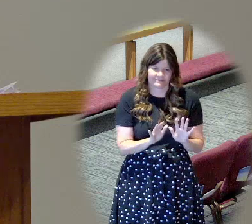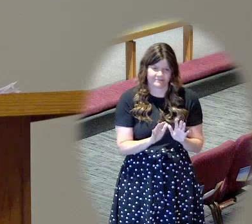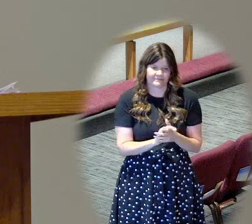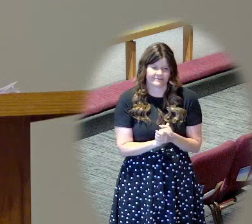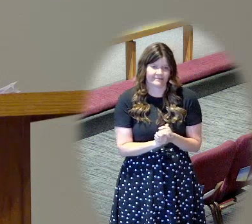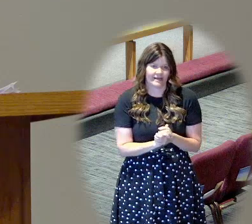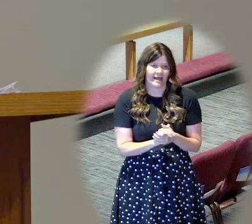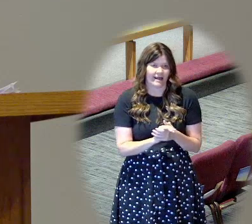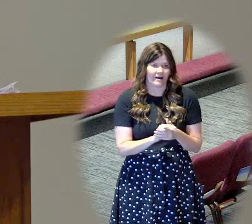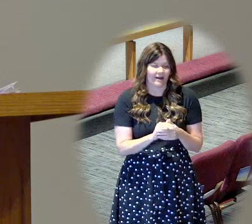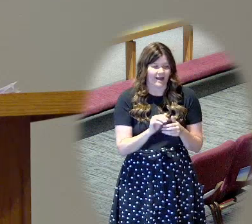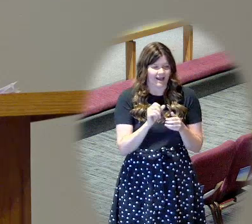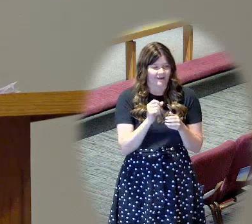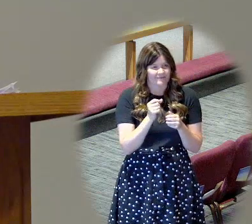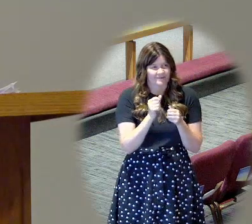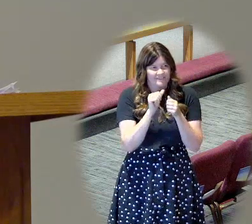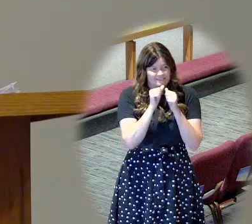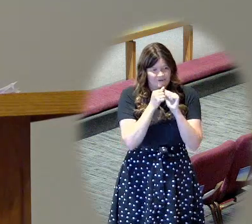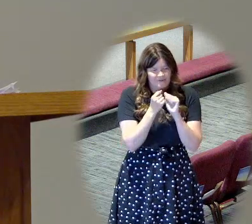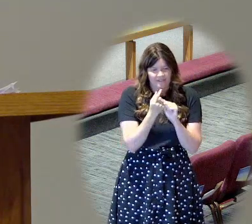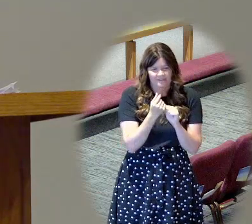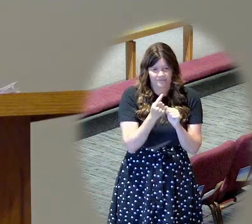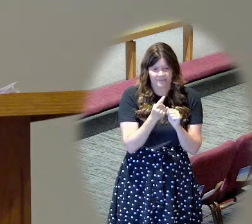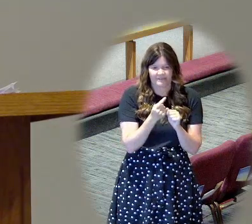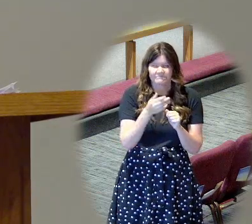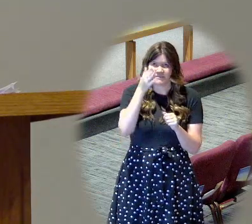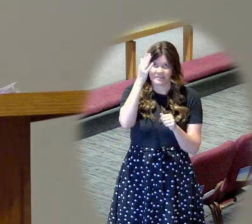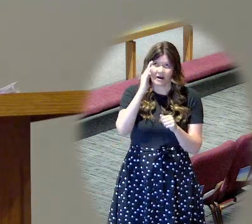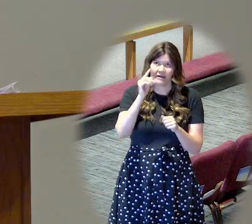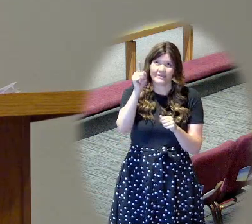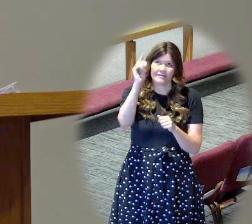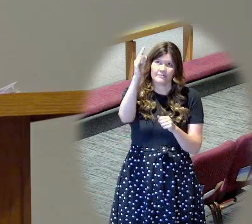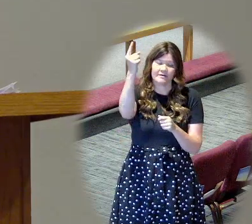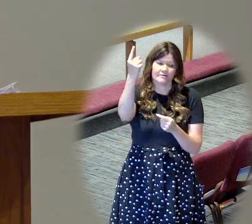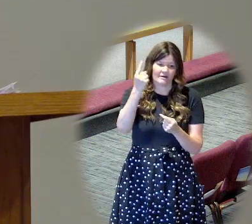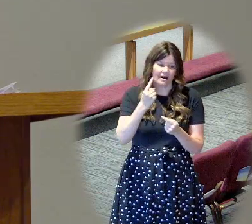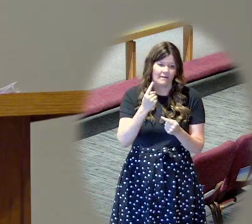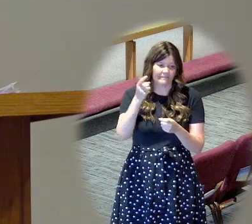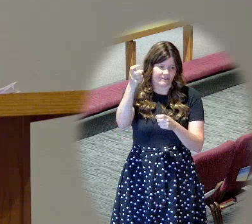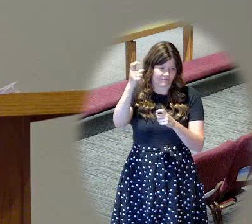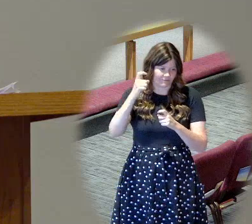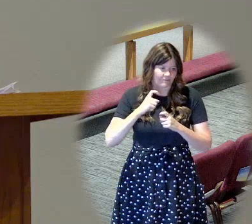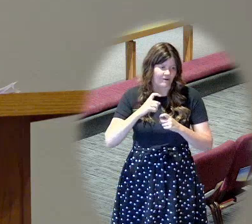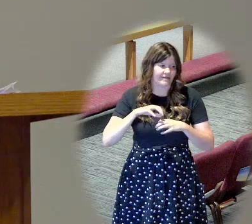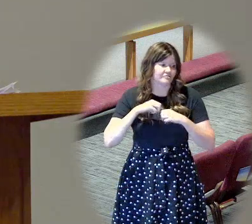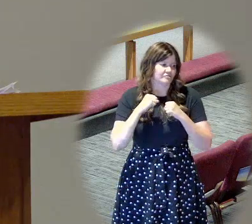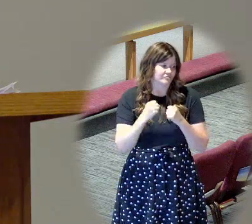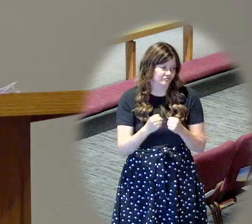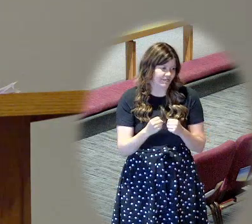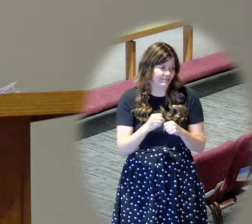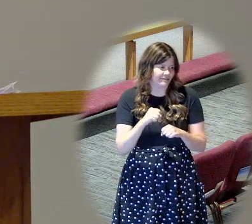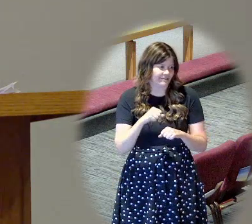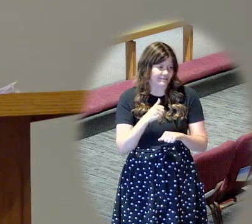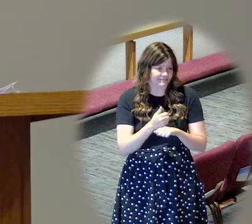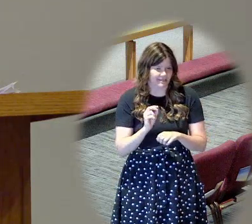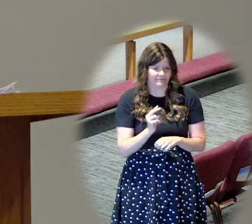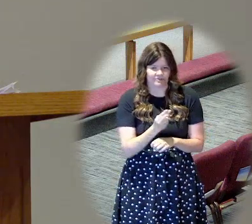After we've suffered a little while, the God of all grace comes to restore, confirm, strengthen, and establish